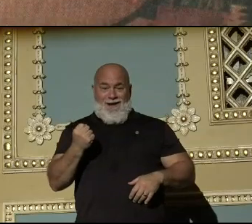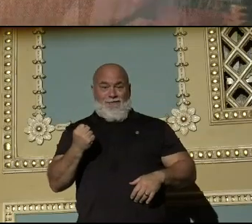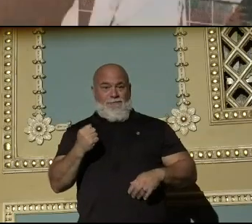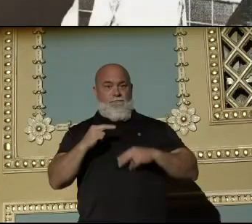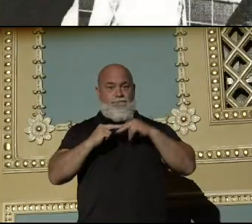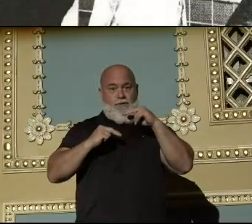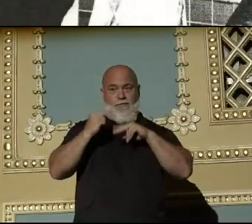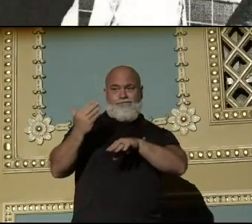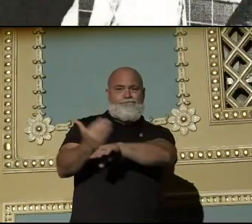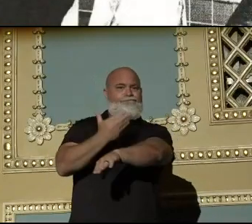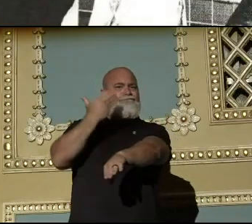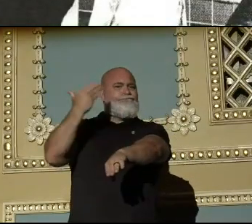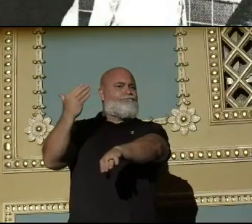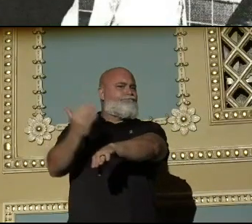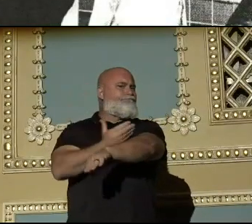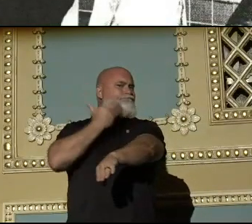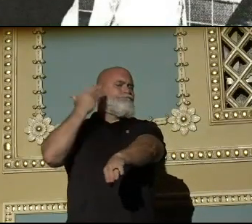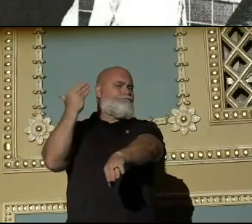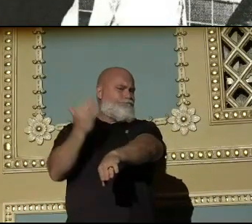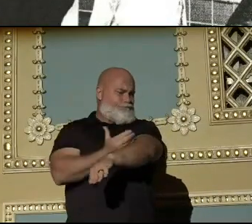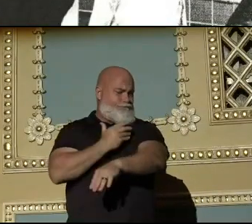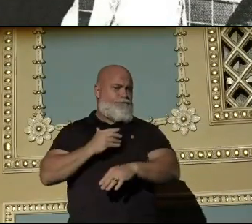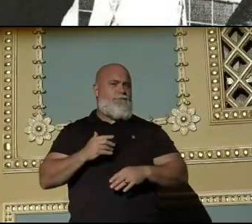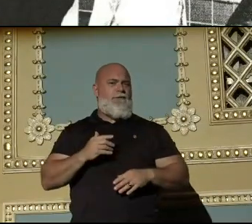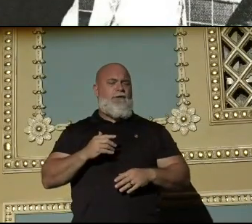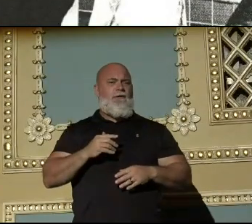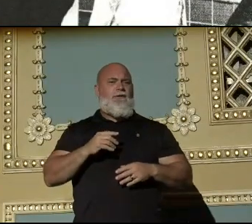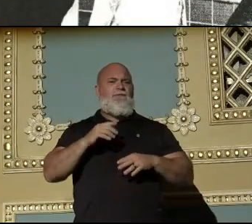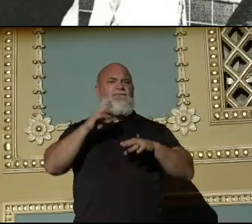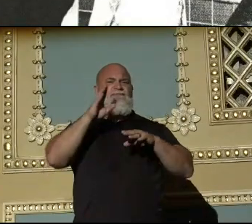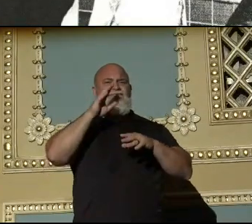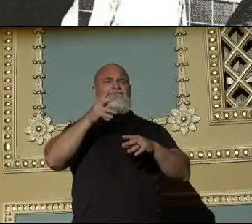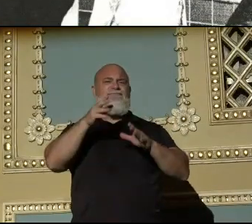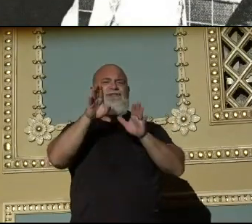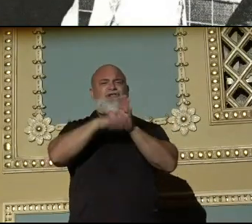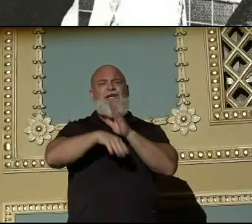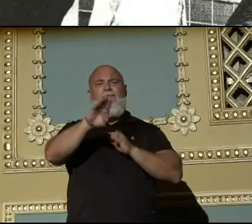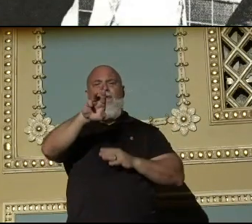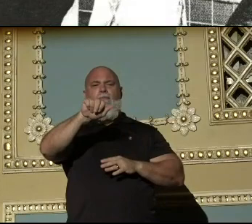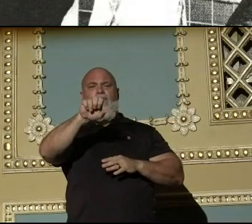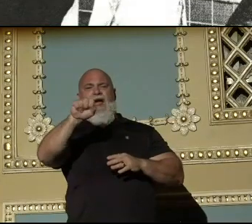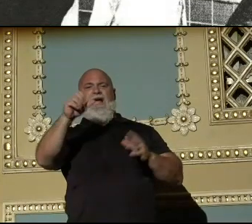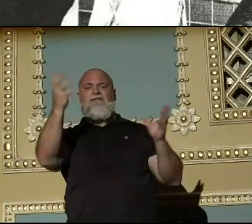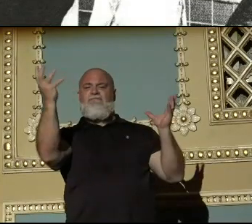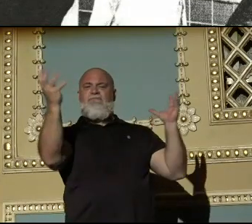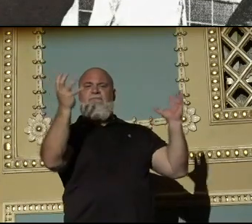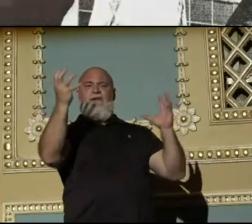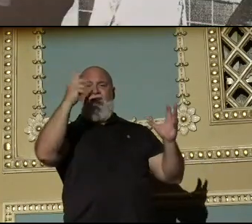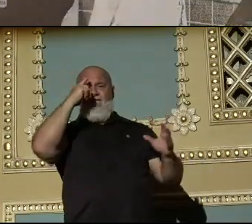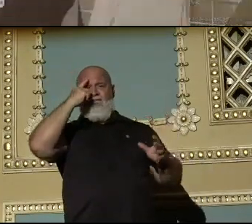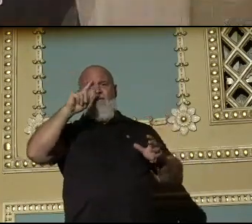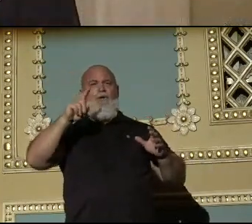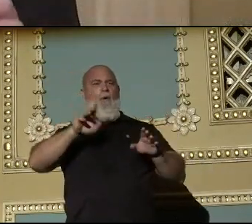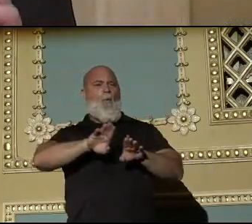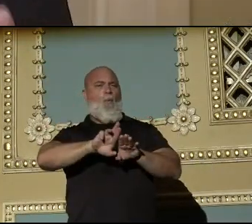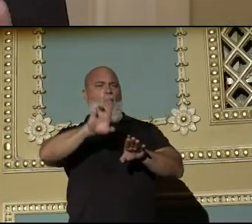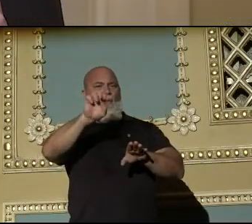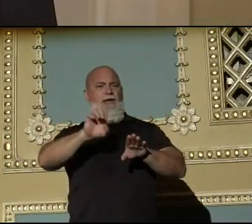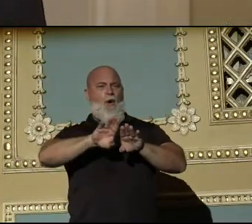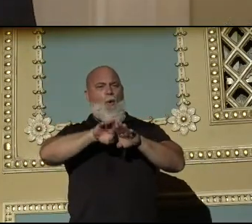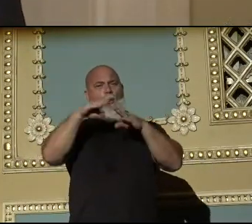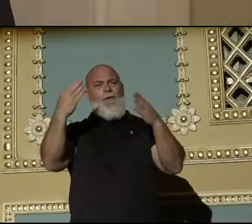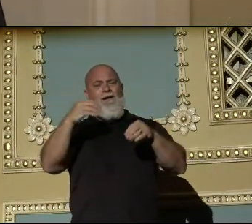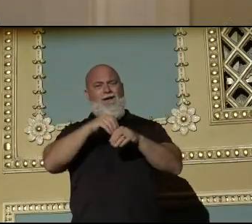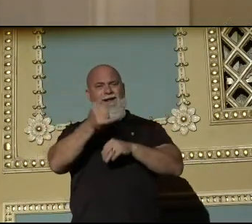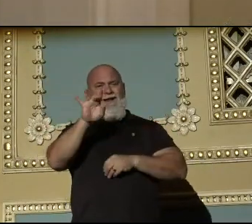underwent a major renovation, inexpensive brass chandeliers were installed for the grand reopening in 1998. It was not